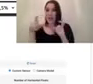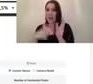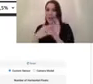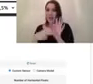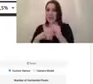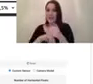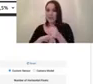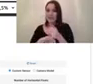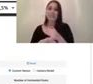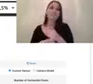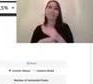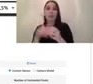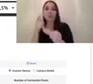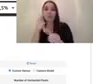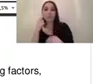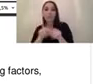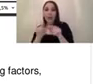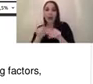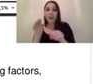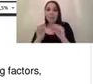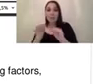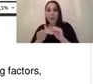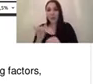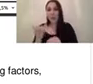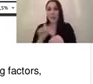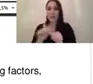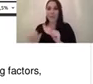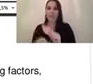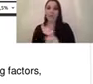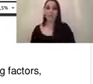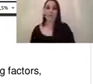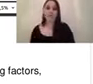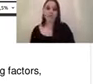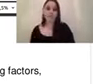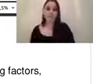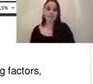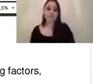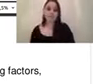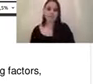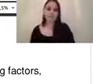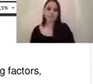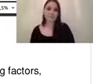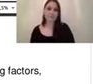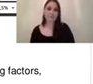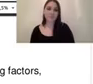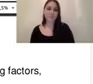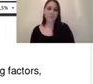it. But the more you constrain your possible variables,